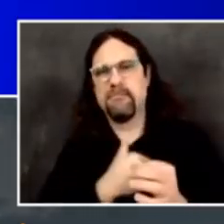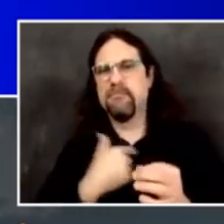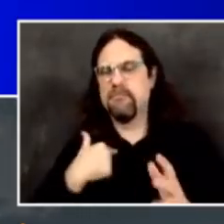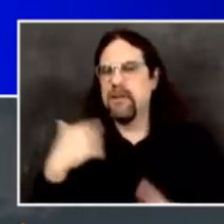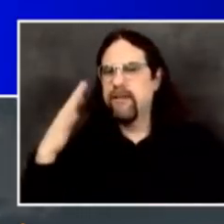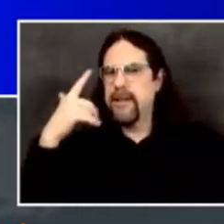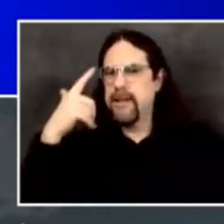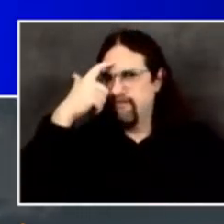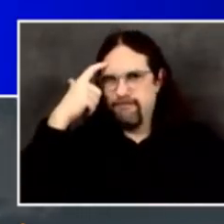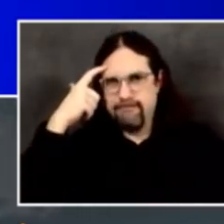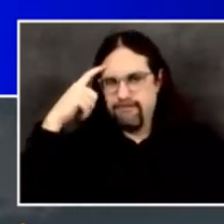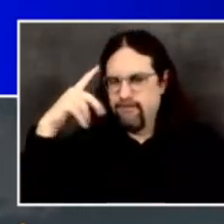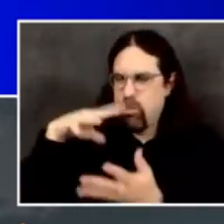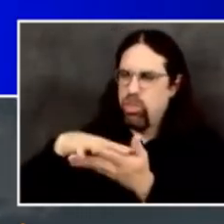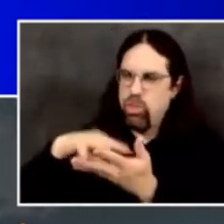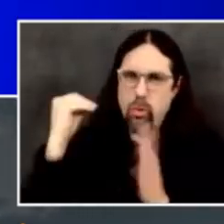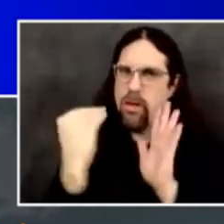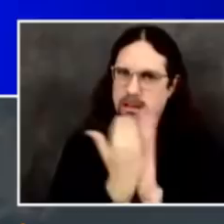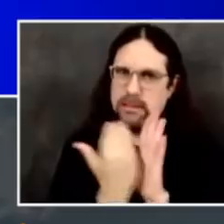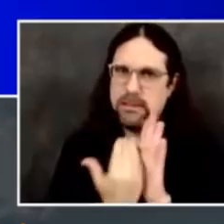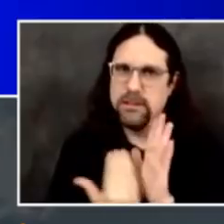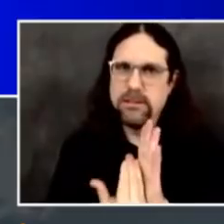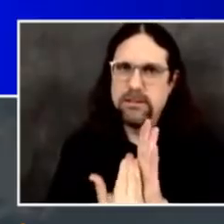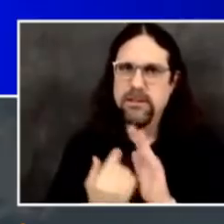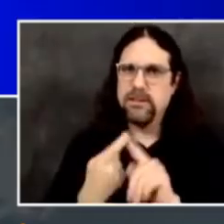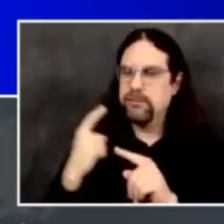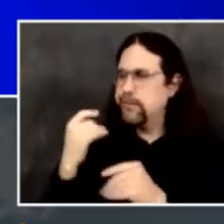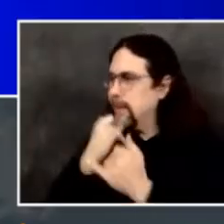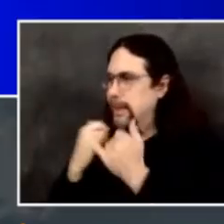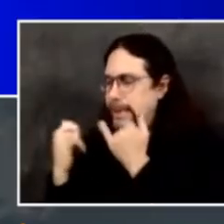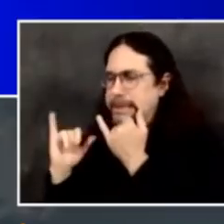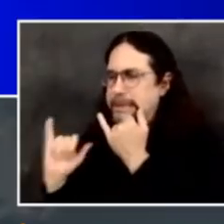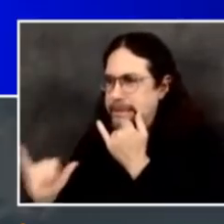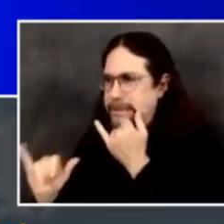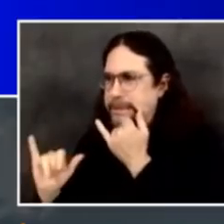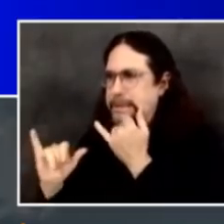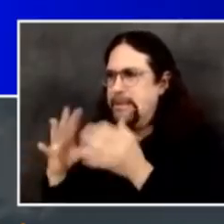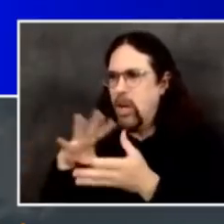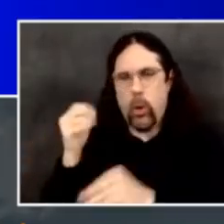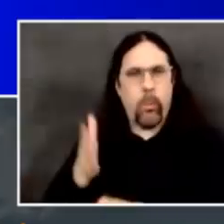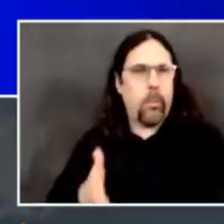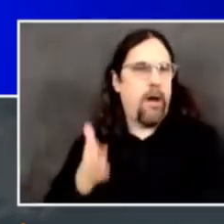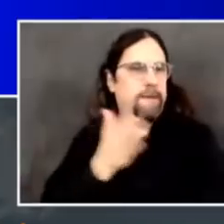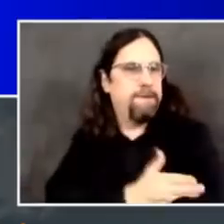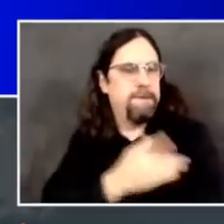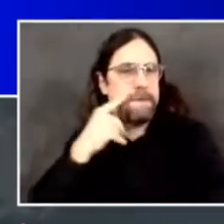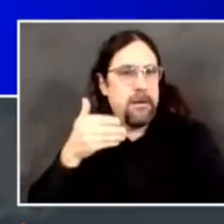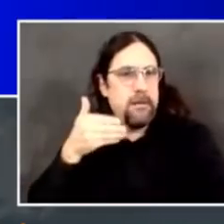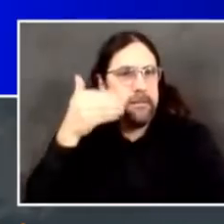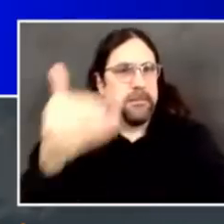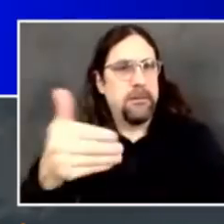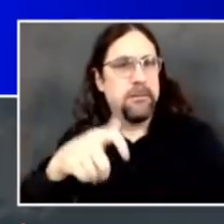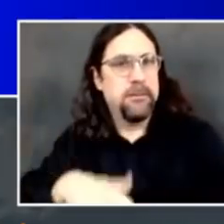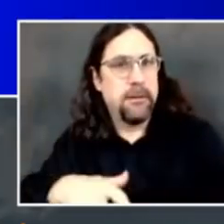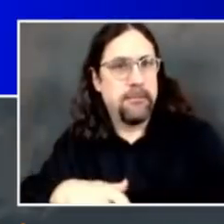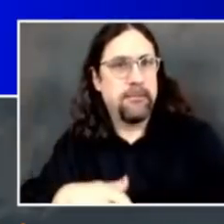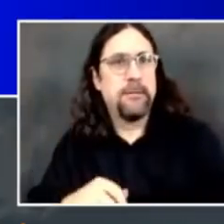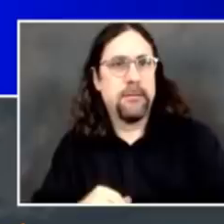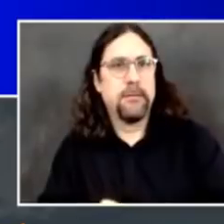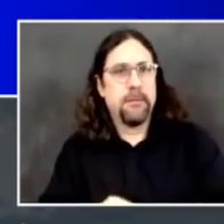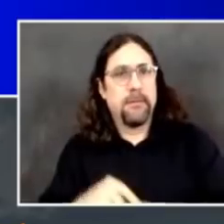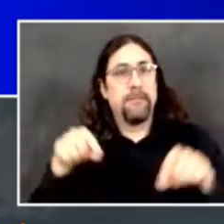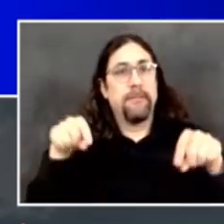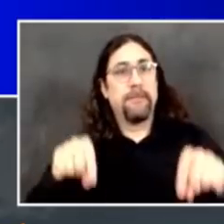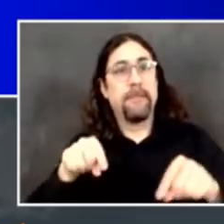have a whole week's supply ahead, and that's big news, that's good news. Well, that's certainly not the way we can live going forward. We have to do